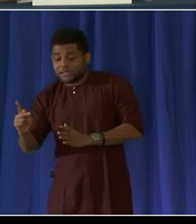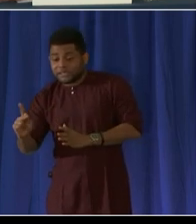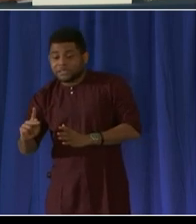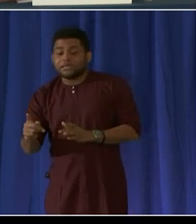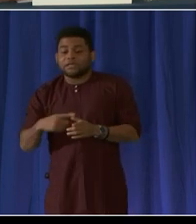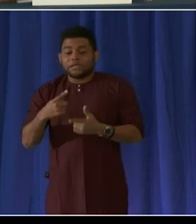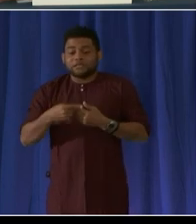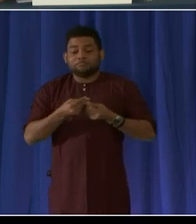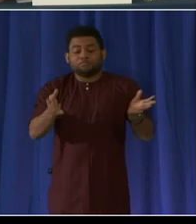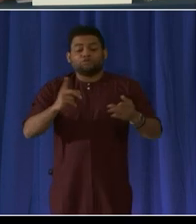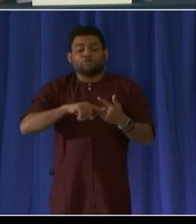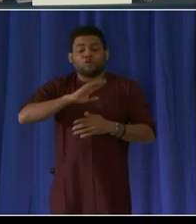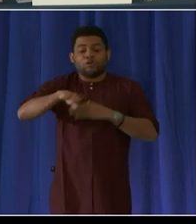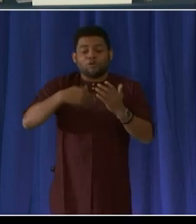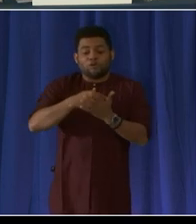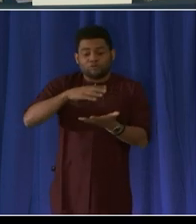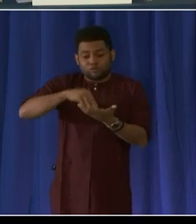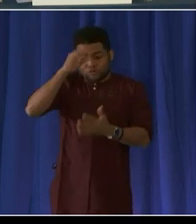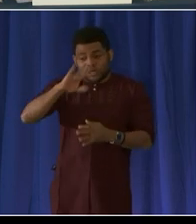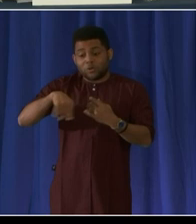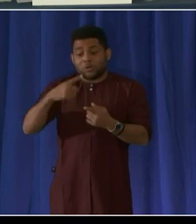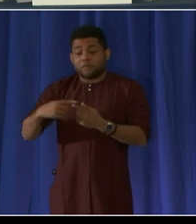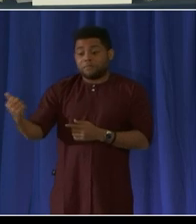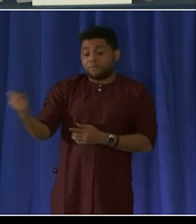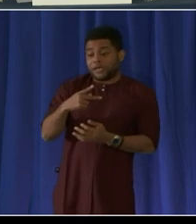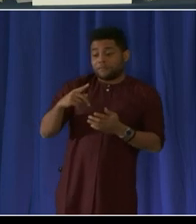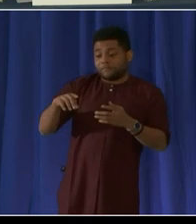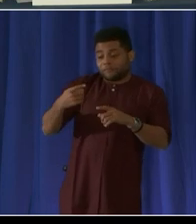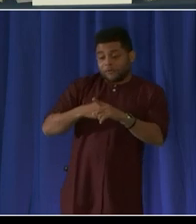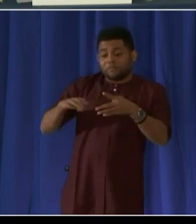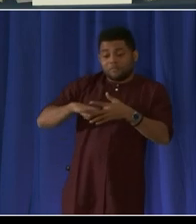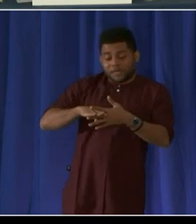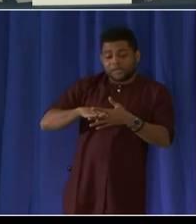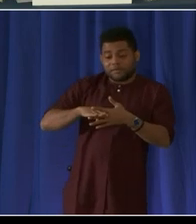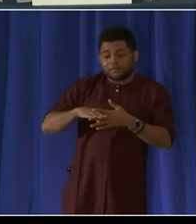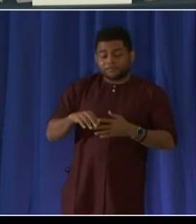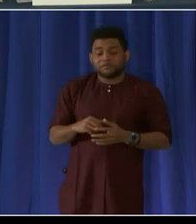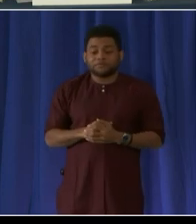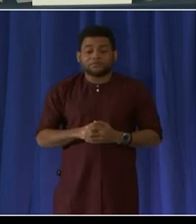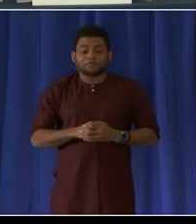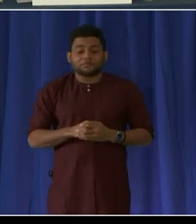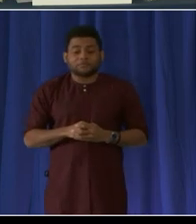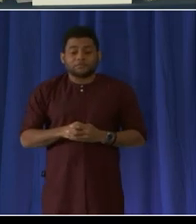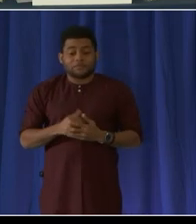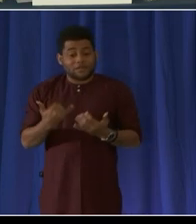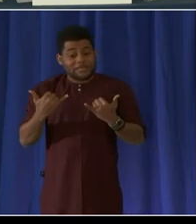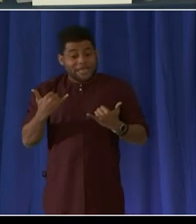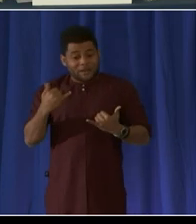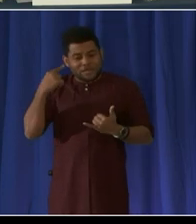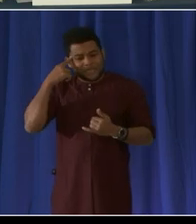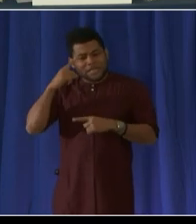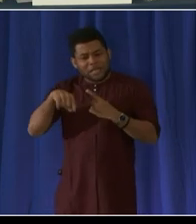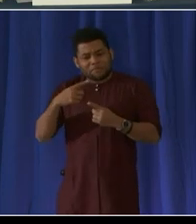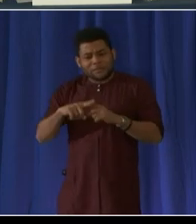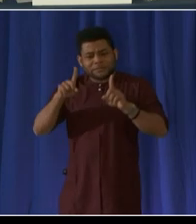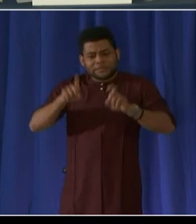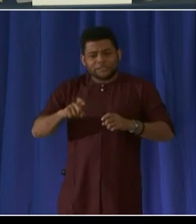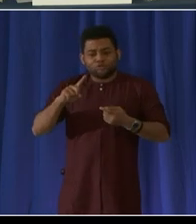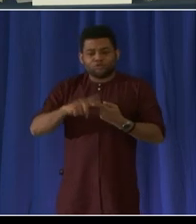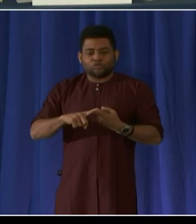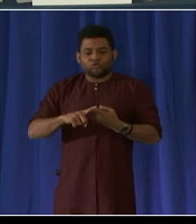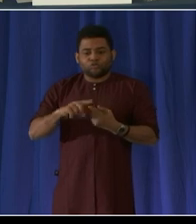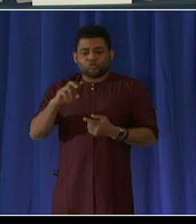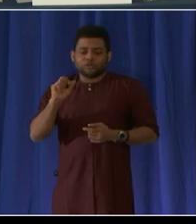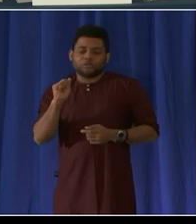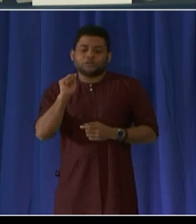it to all students when they return from the break. Now, as we think about our test to return process